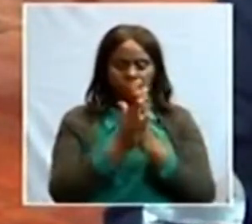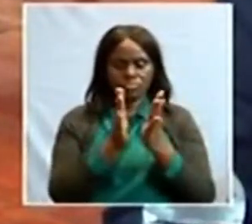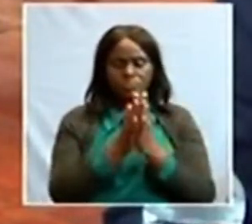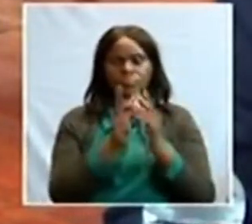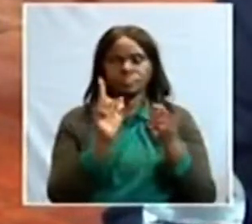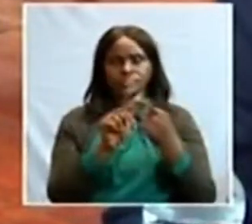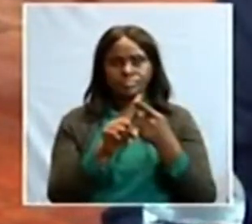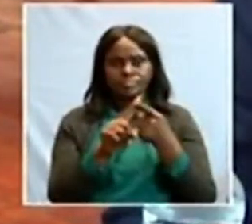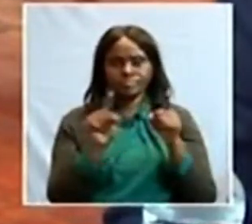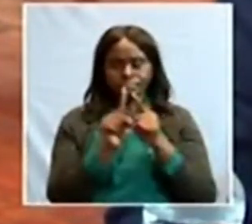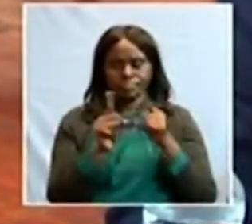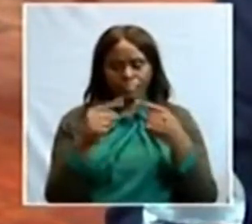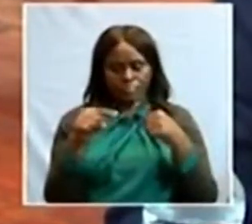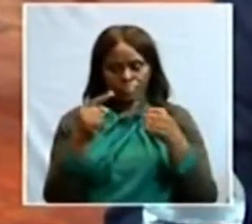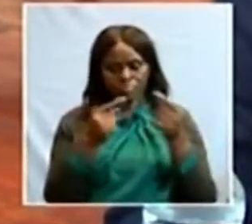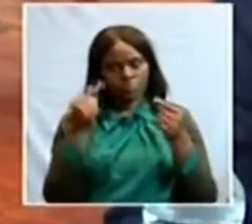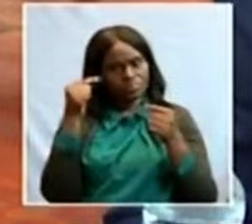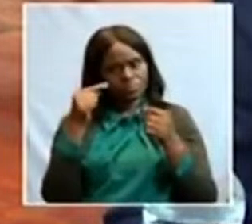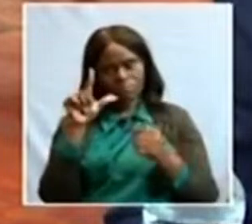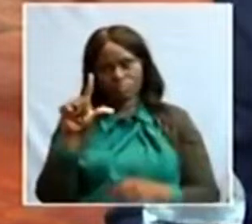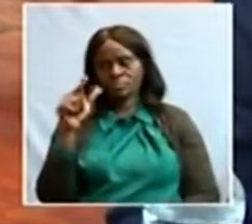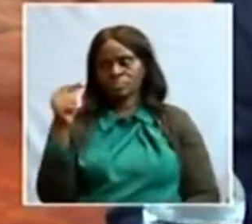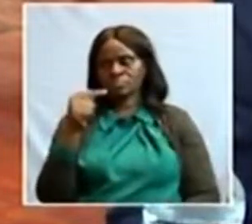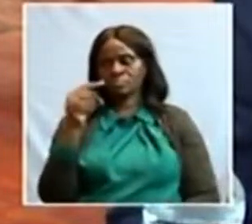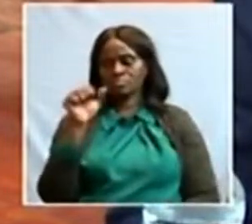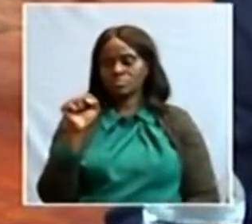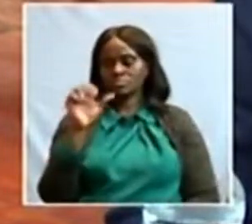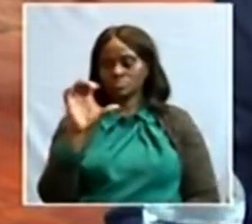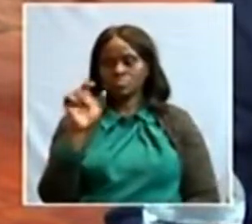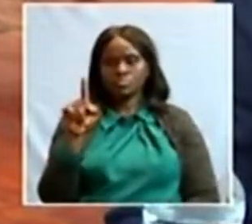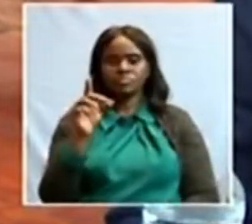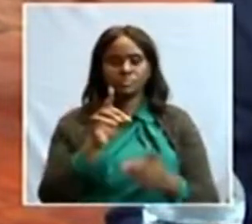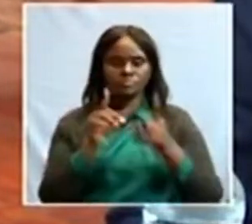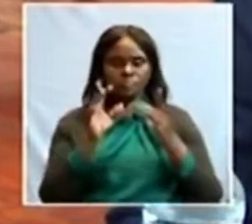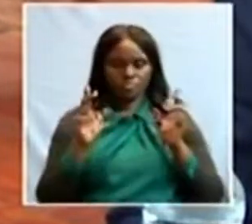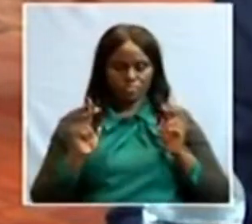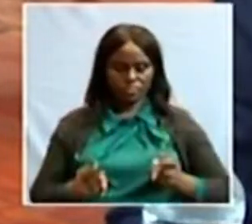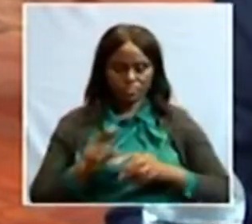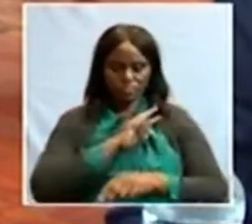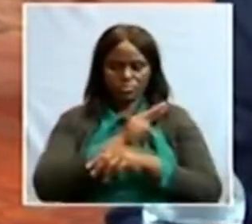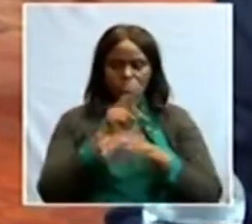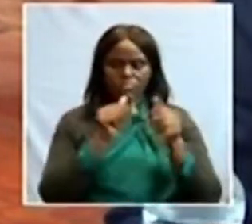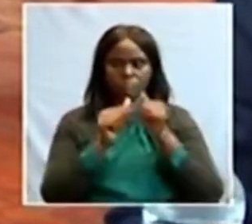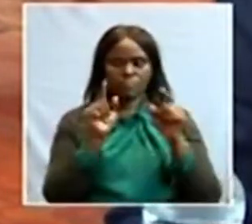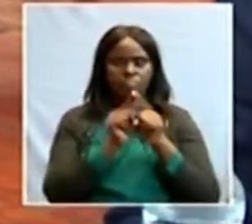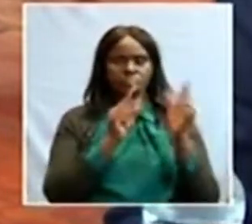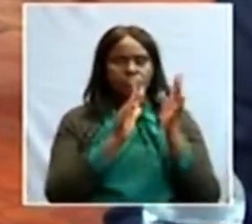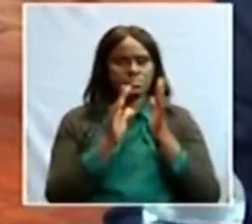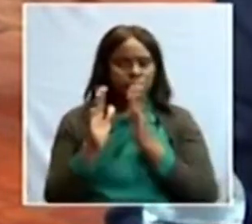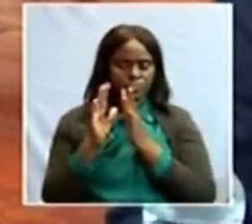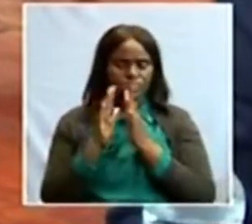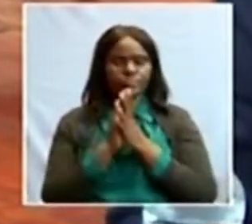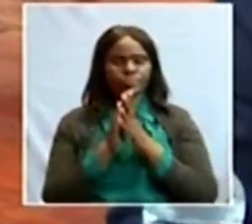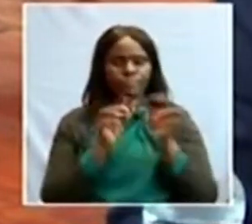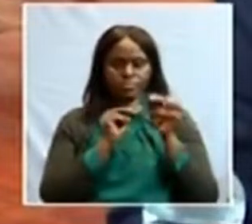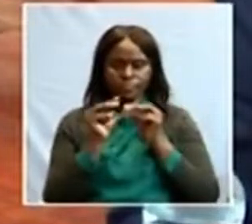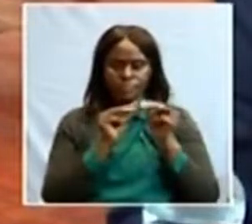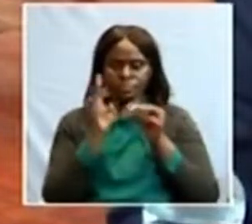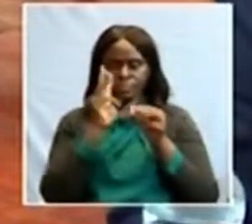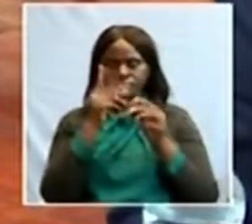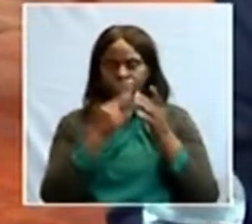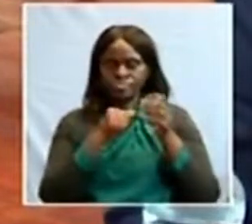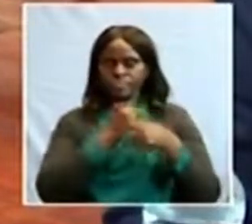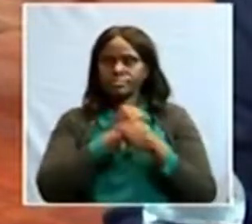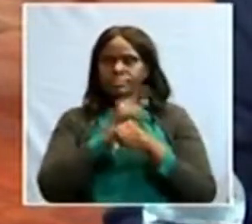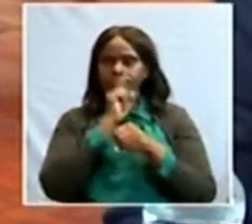2. The Local Government Service Commission has filled the position of the Director of Human Resource and Administration. remedial measure. Management to